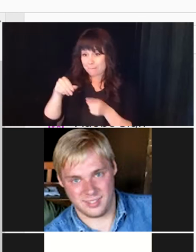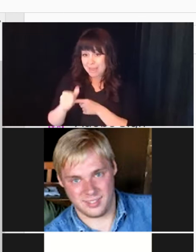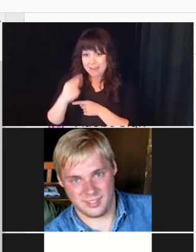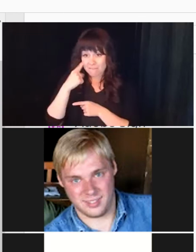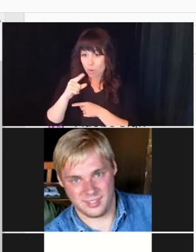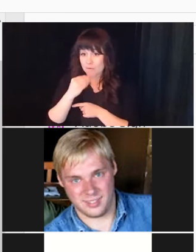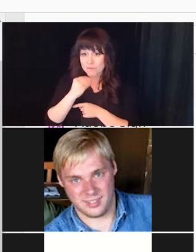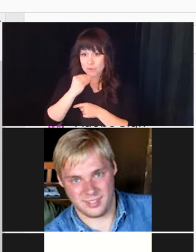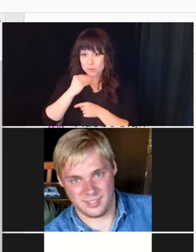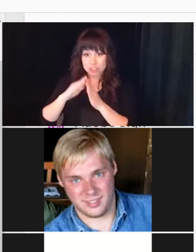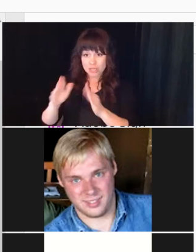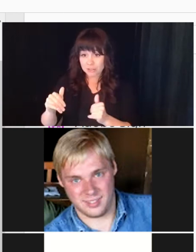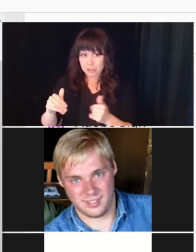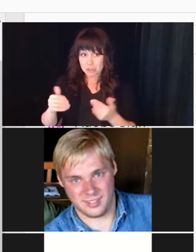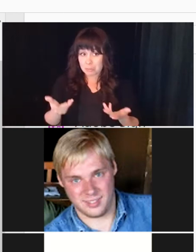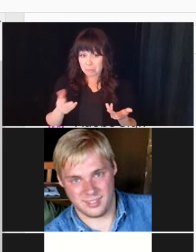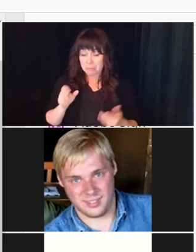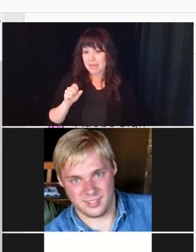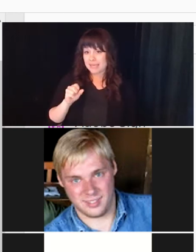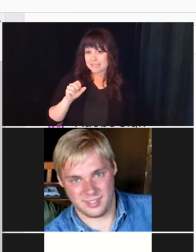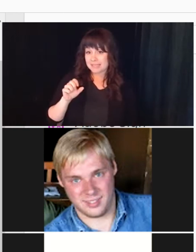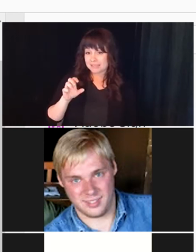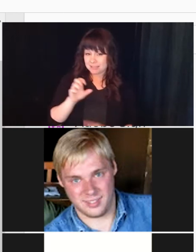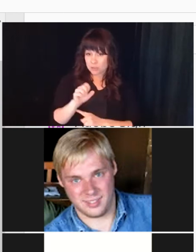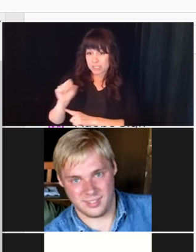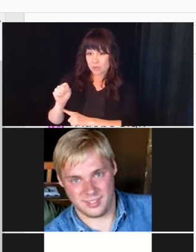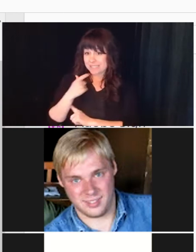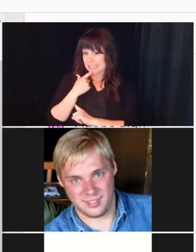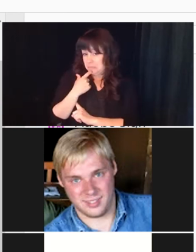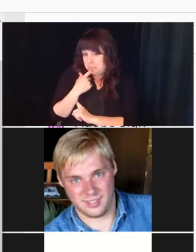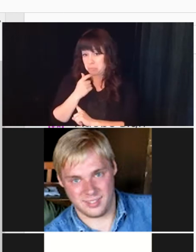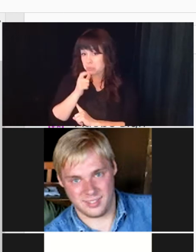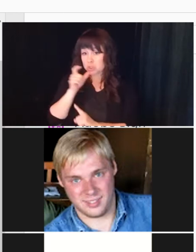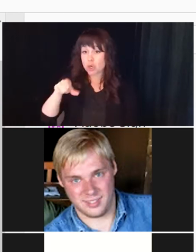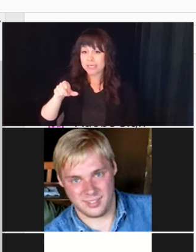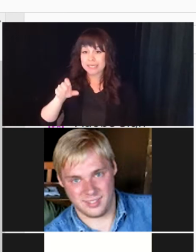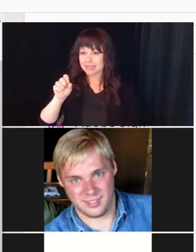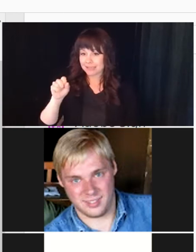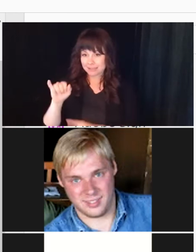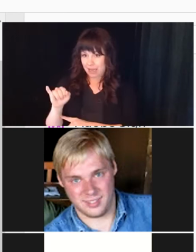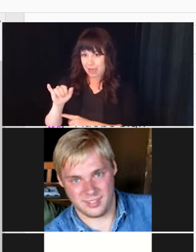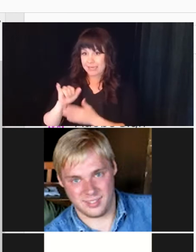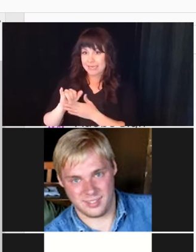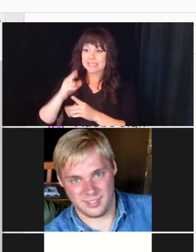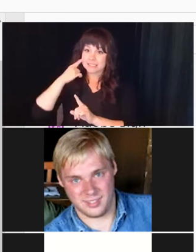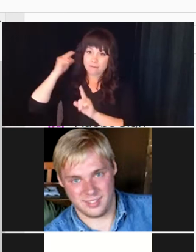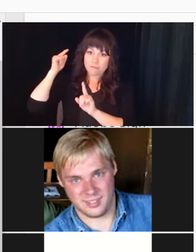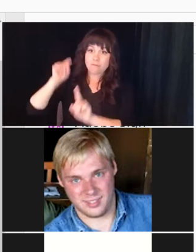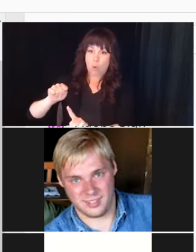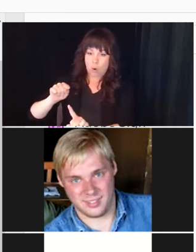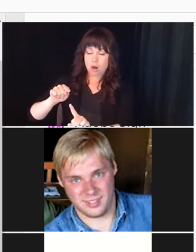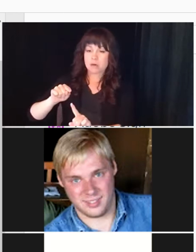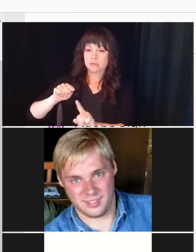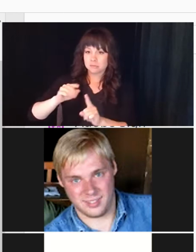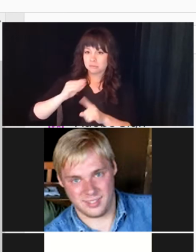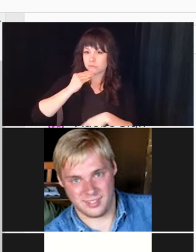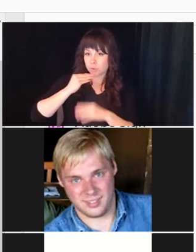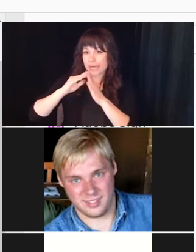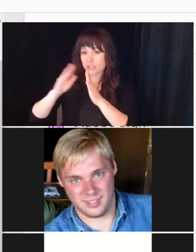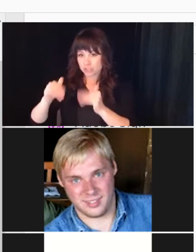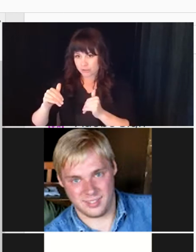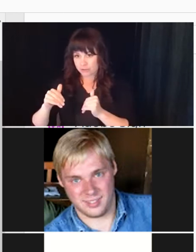going to say, well, you don't need the whole 841. You know, the SSI payments are entitled for that purpose, and we're going to reduce your benefit amount.